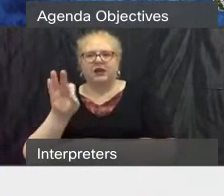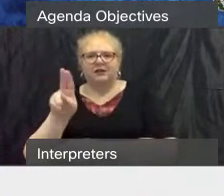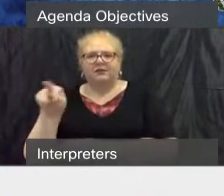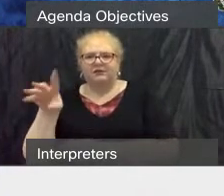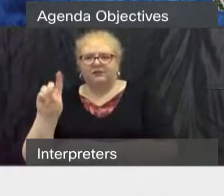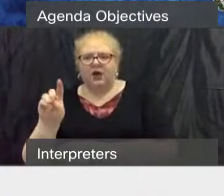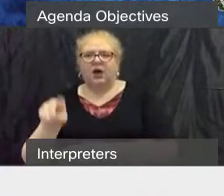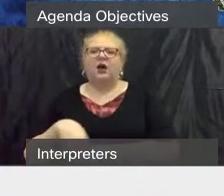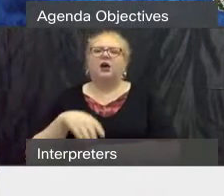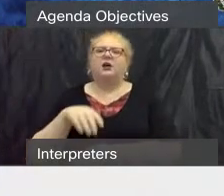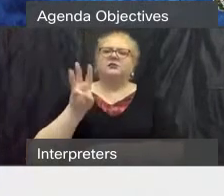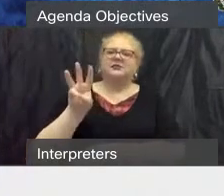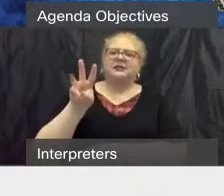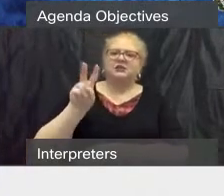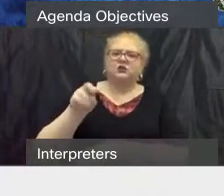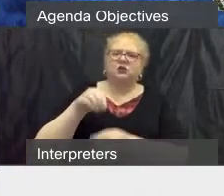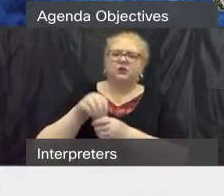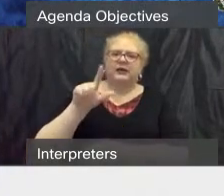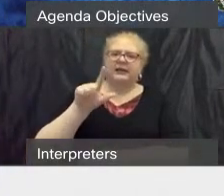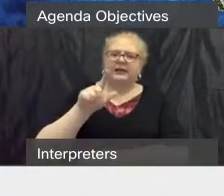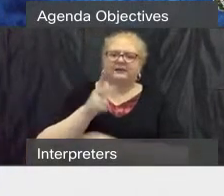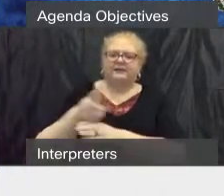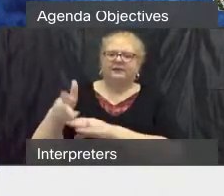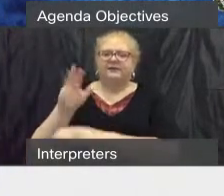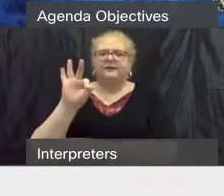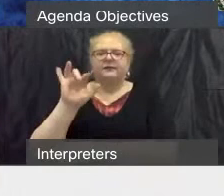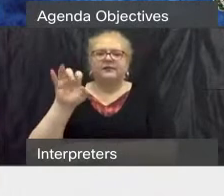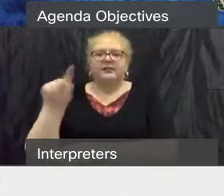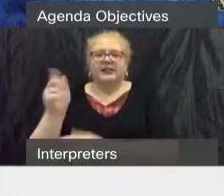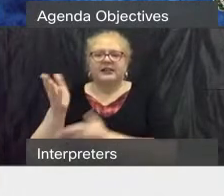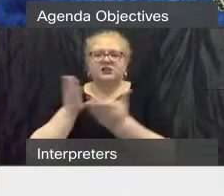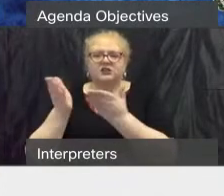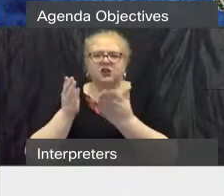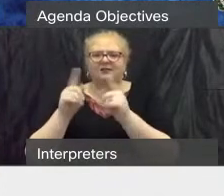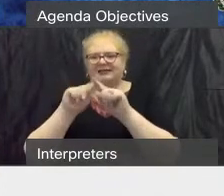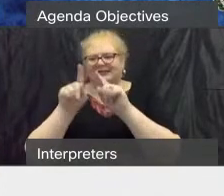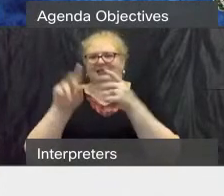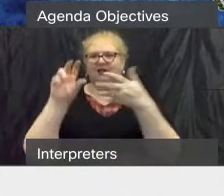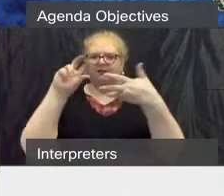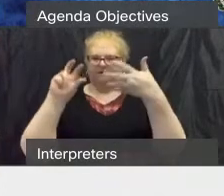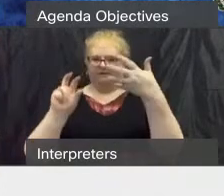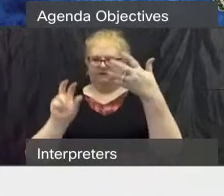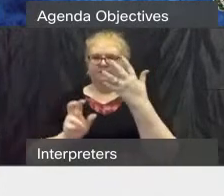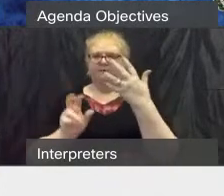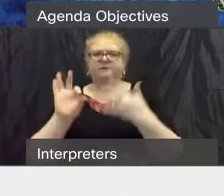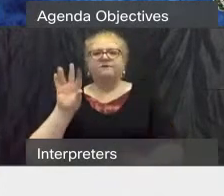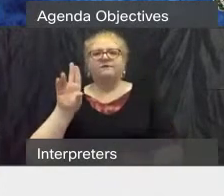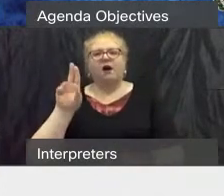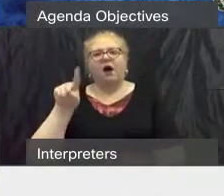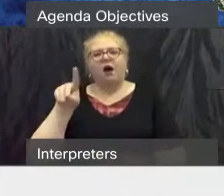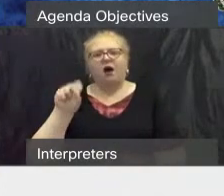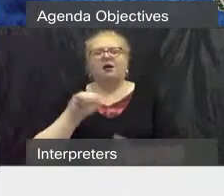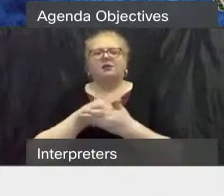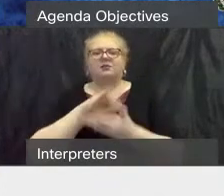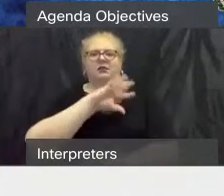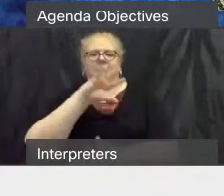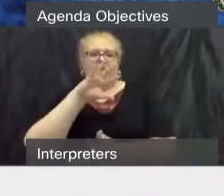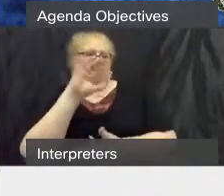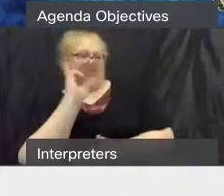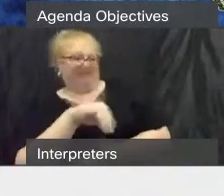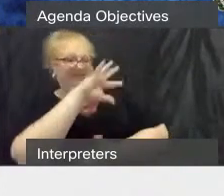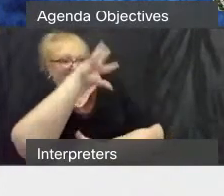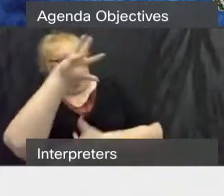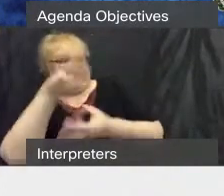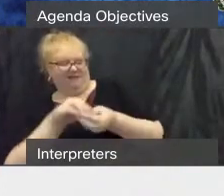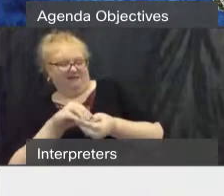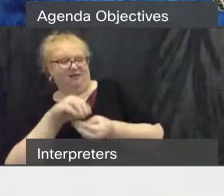fleet services, and 14 in vehicle storage. So they're all in different funds. So that's what comes up to the 2216. Yes,